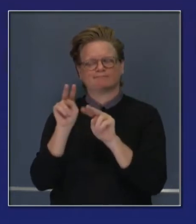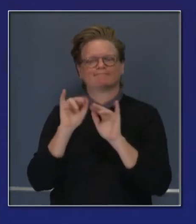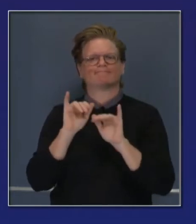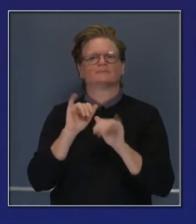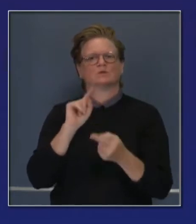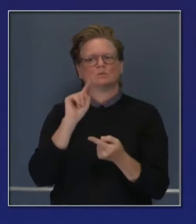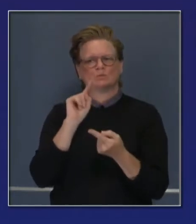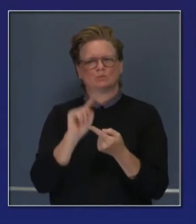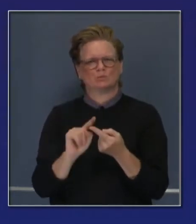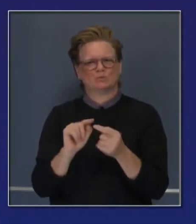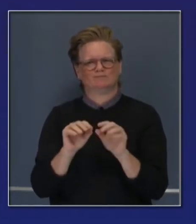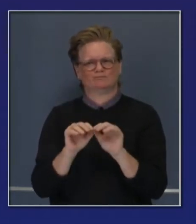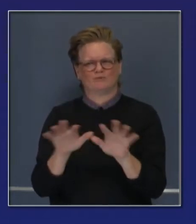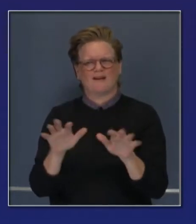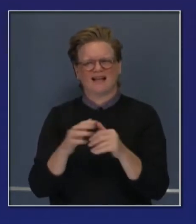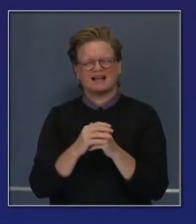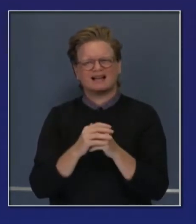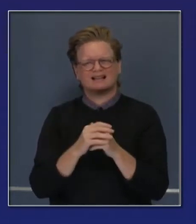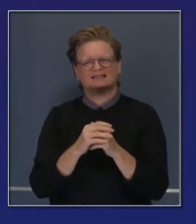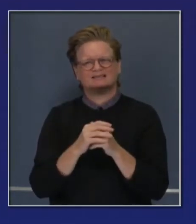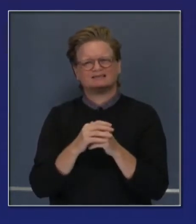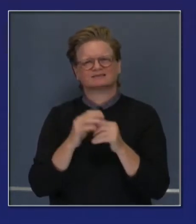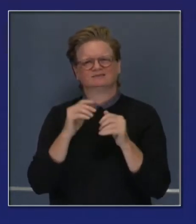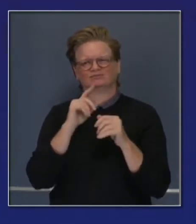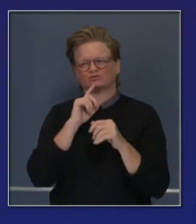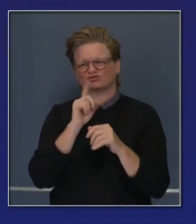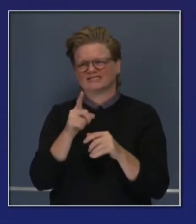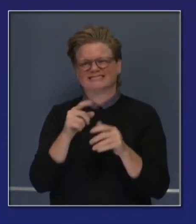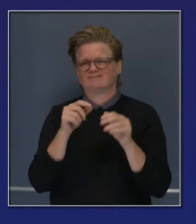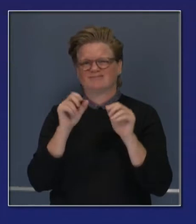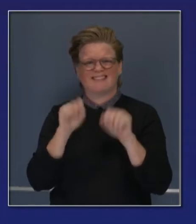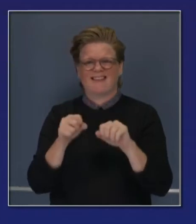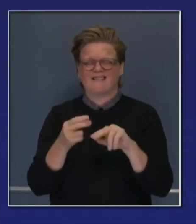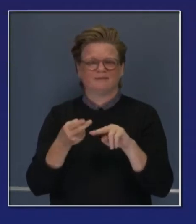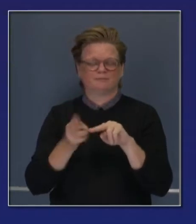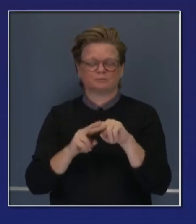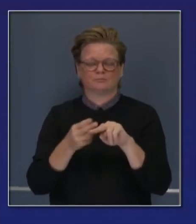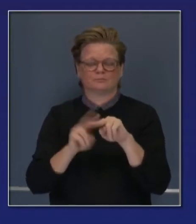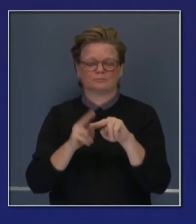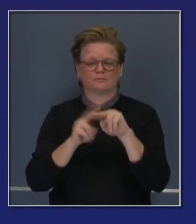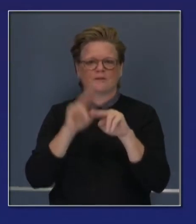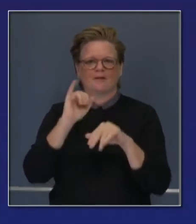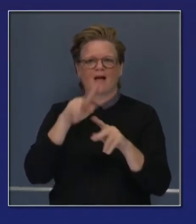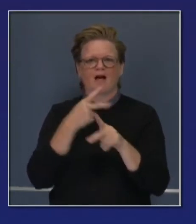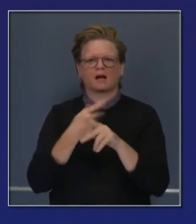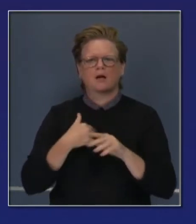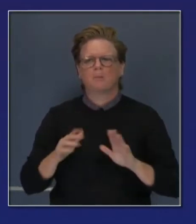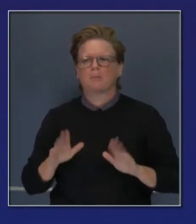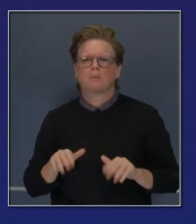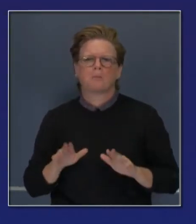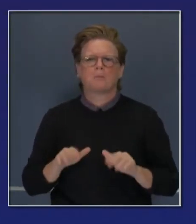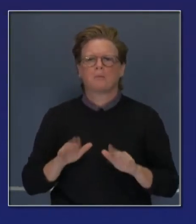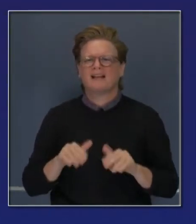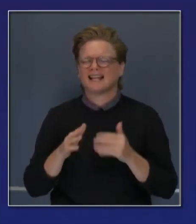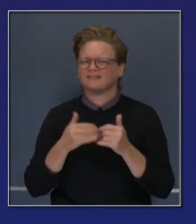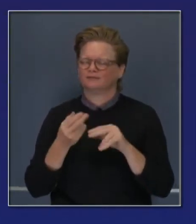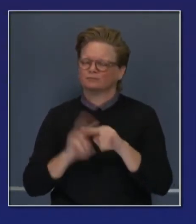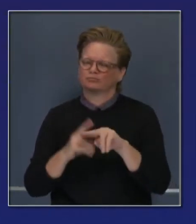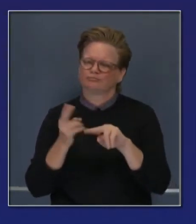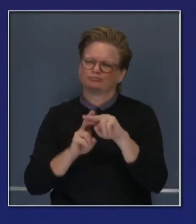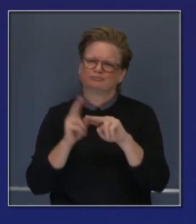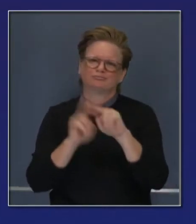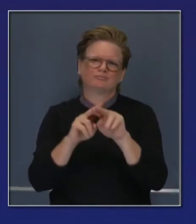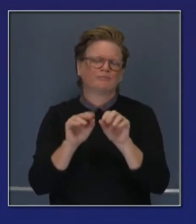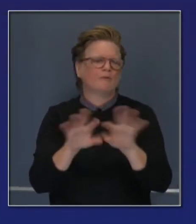those gatherings and they're having in terms of the spread of this disease. And that's why you'll see a lot more in this